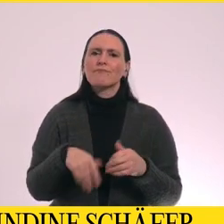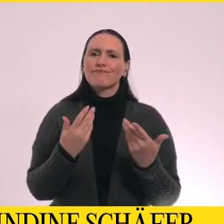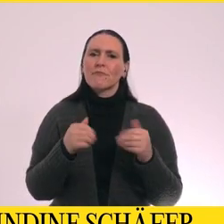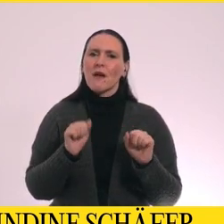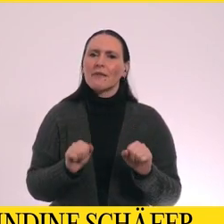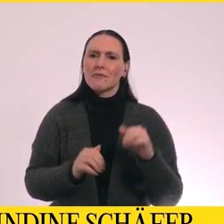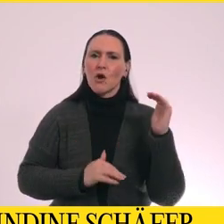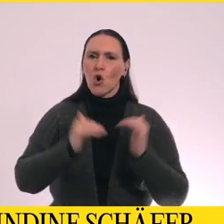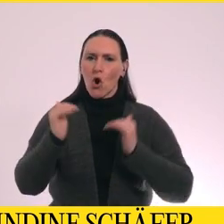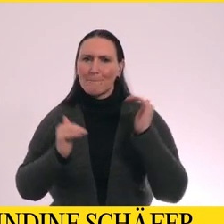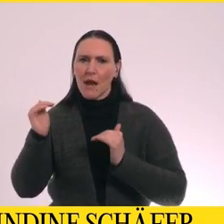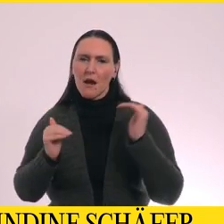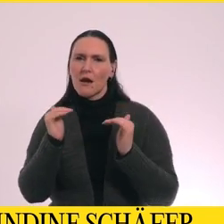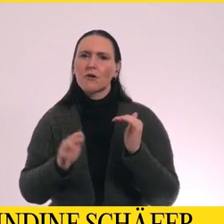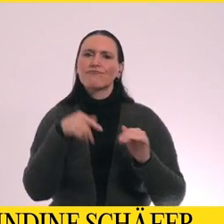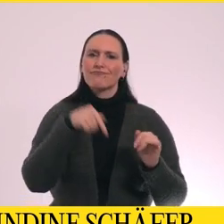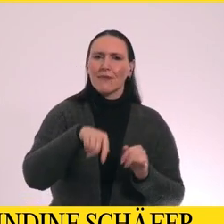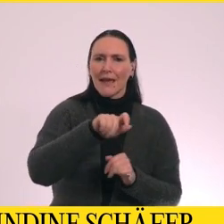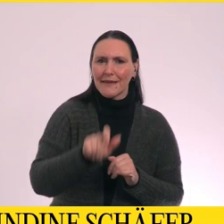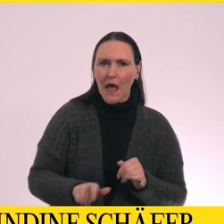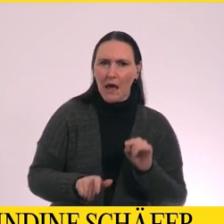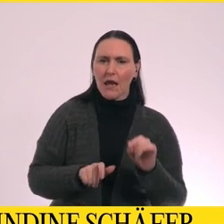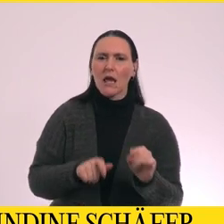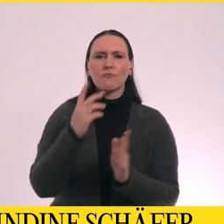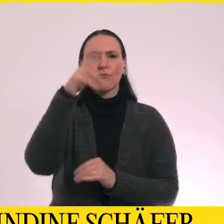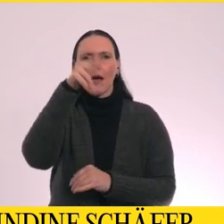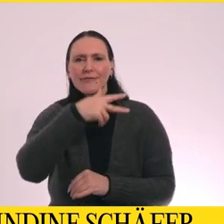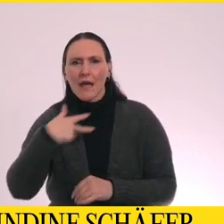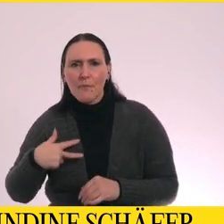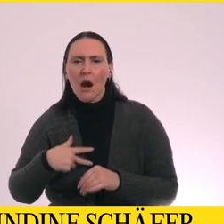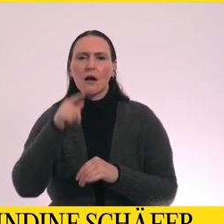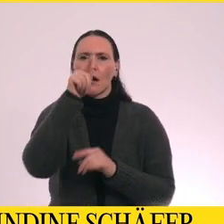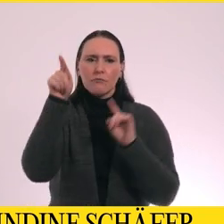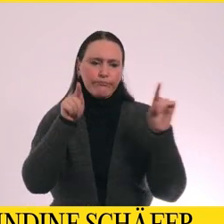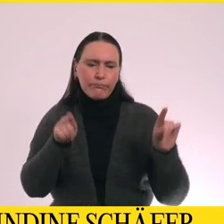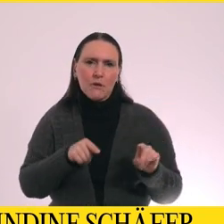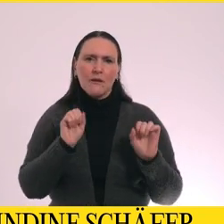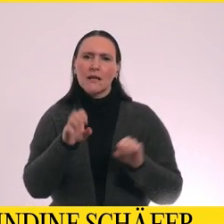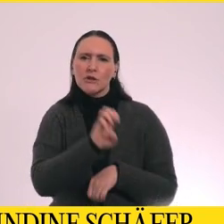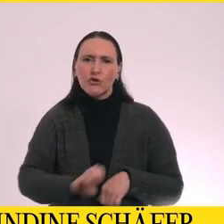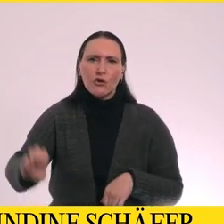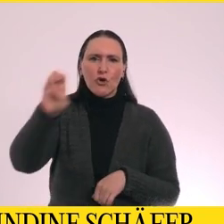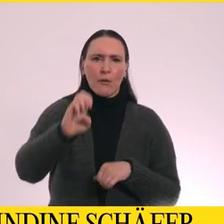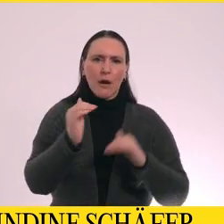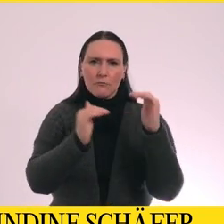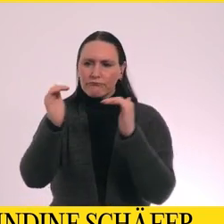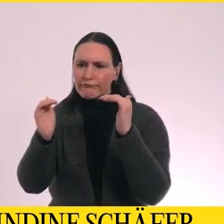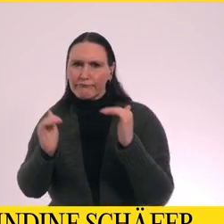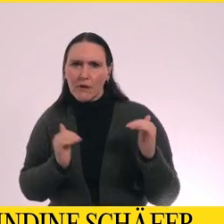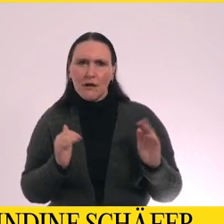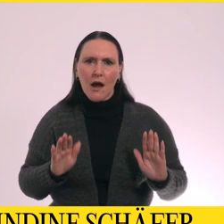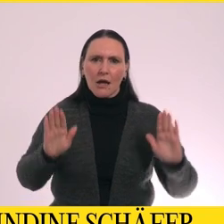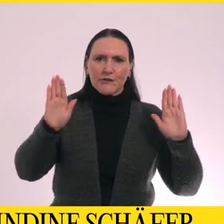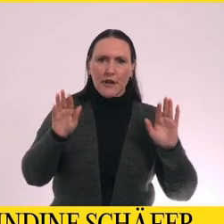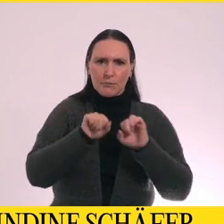example. So for me, it was so important to exchange translocally our methodology, and then also